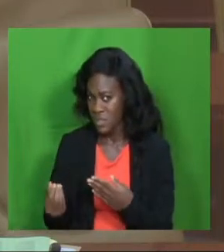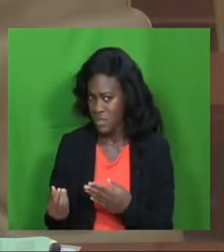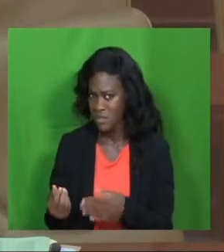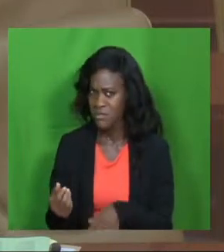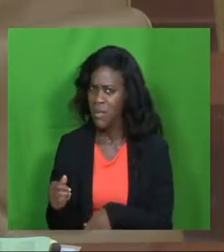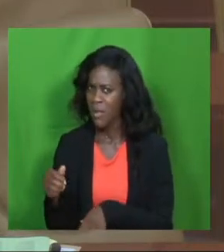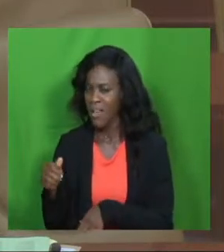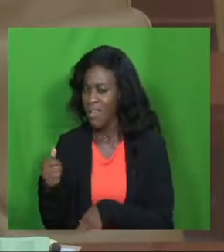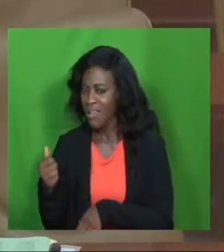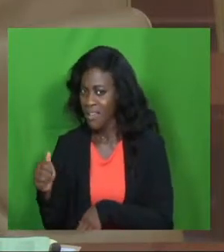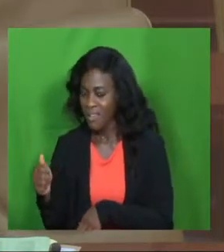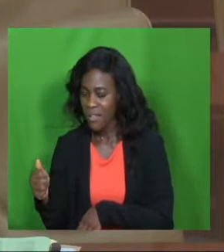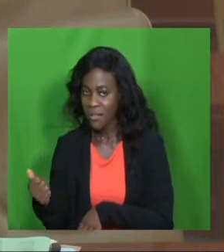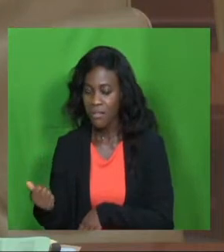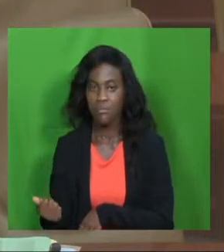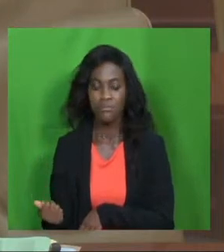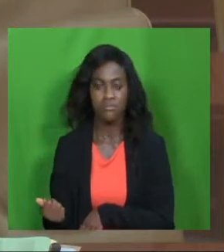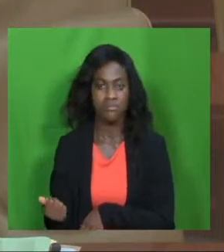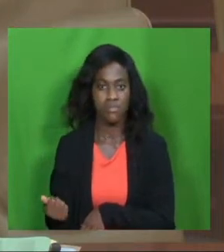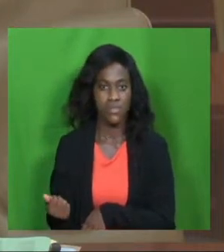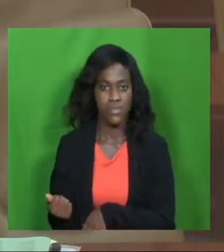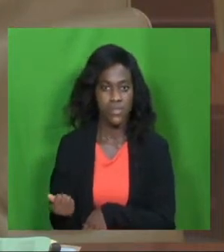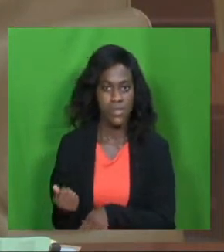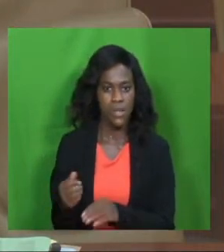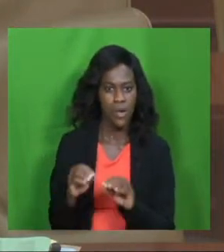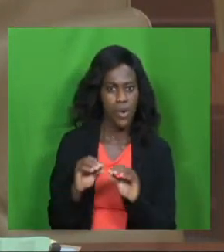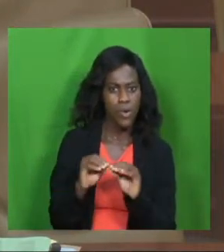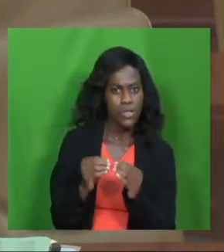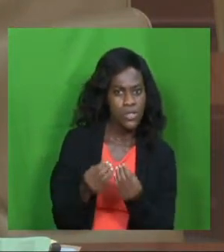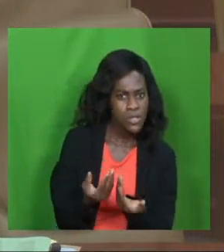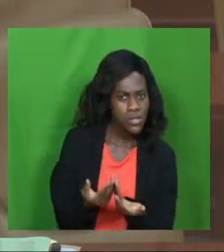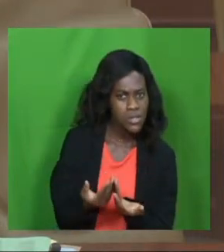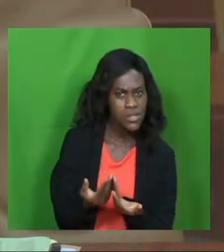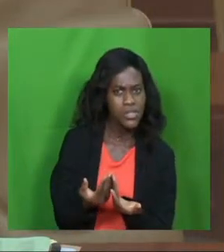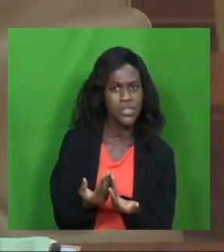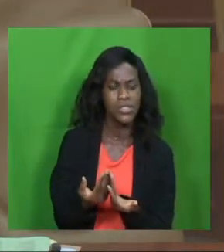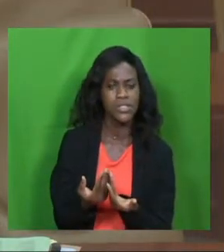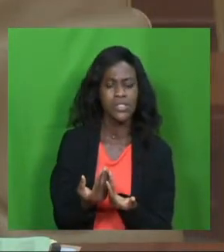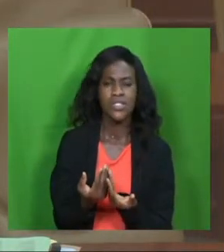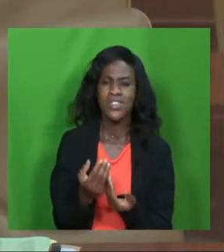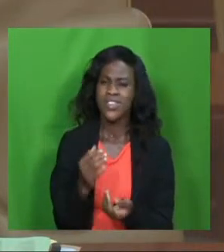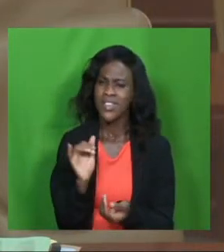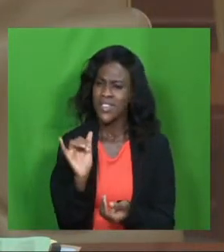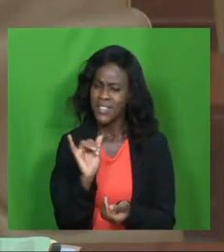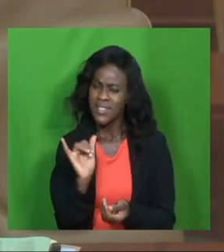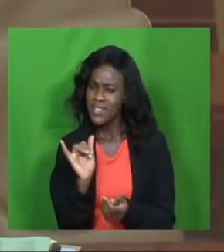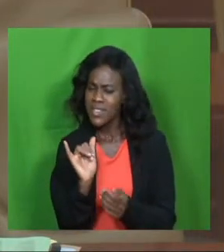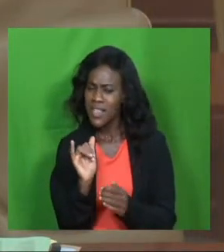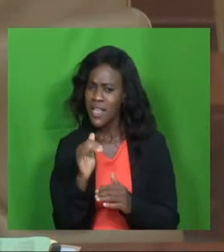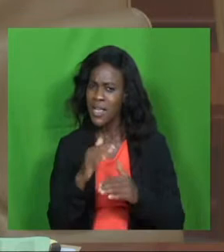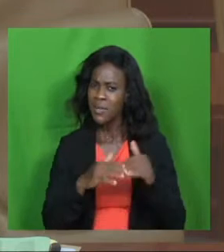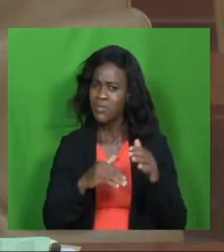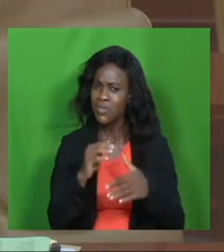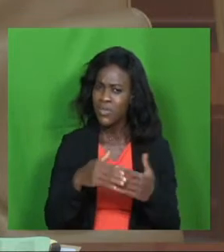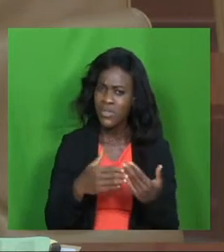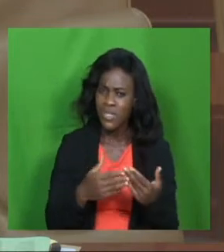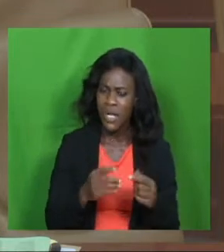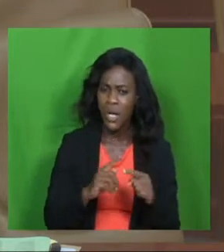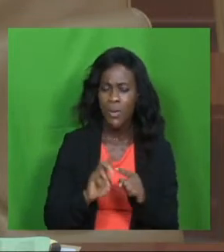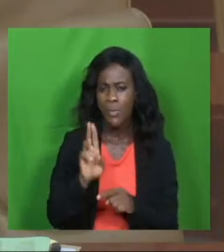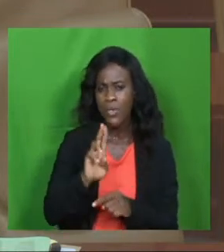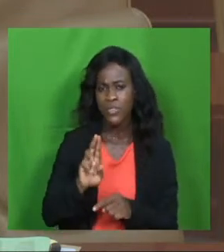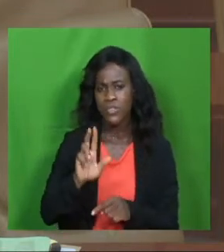of the institutions are constructing almost similar for